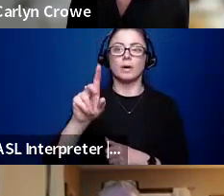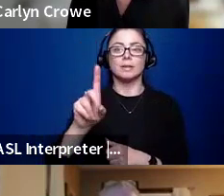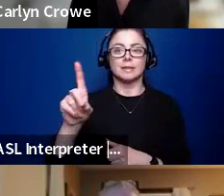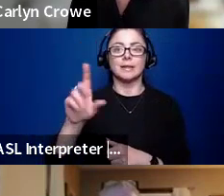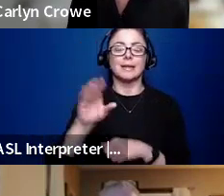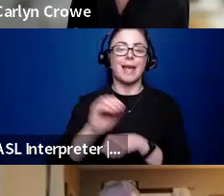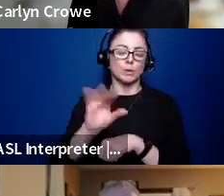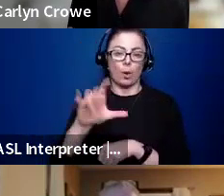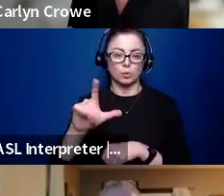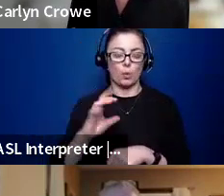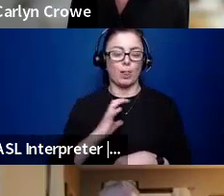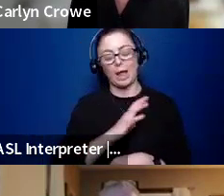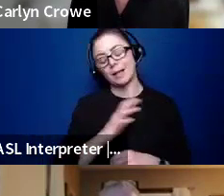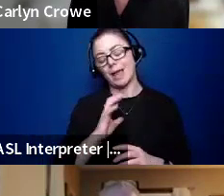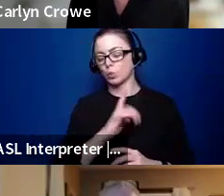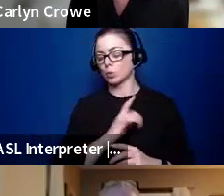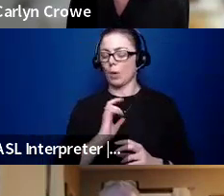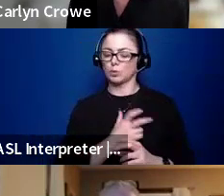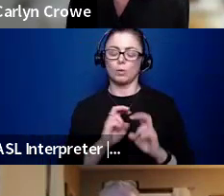teacher. We also invited